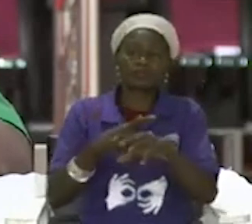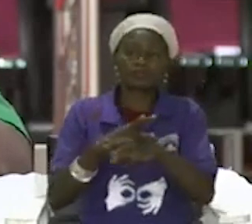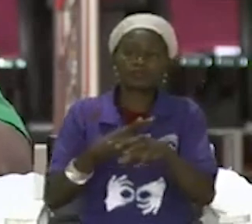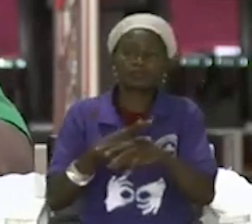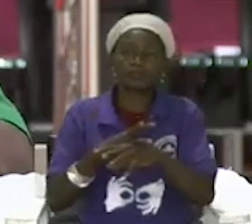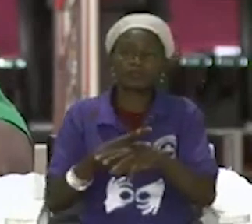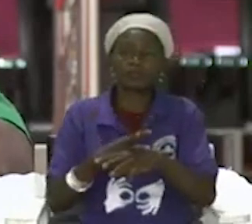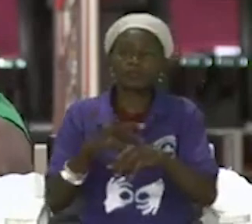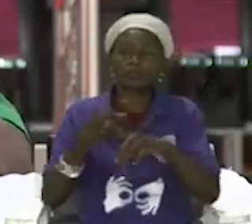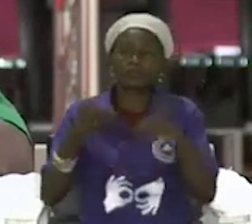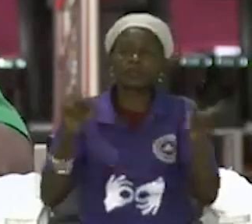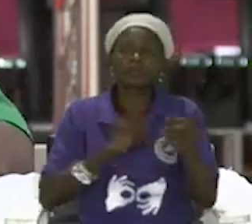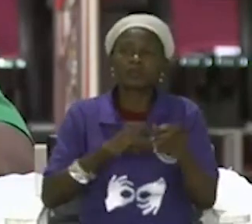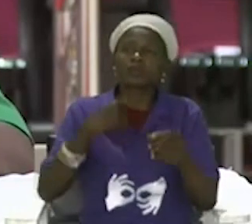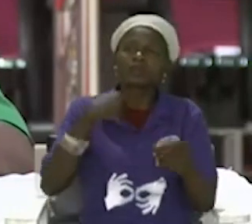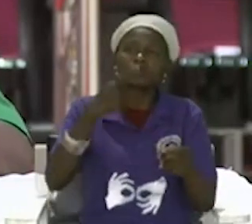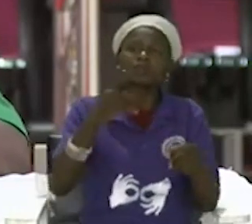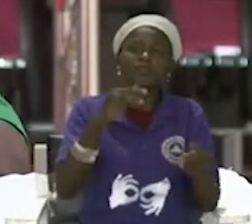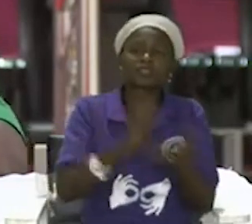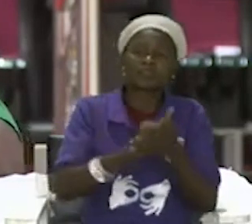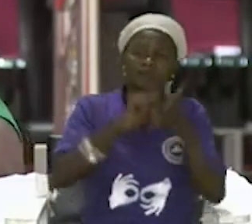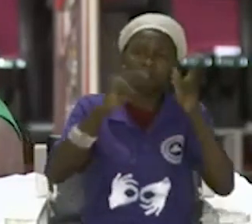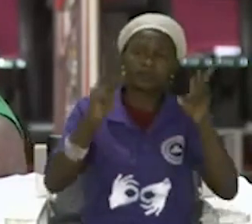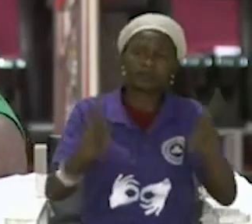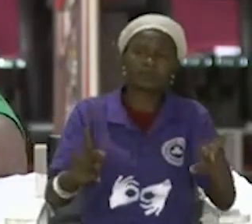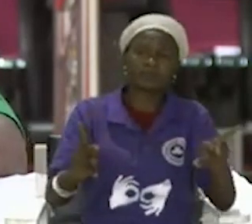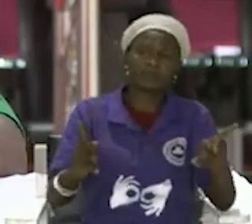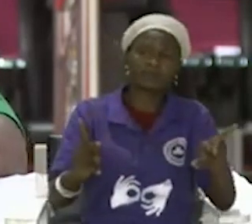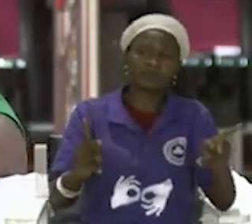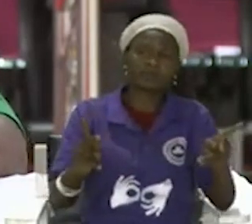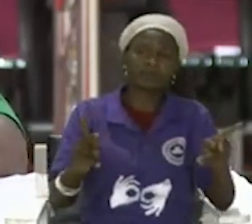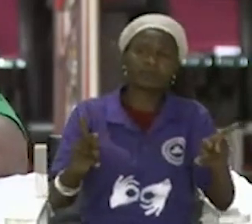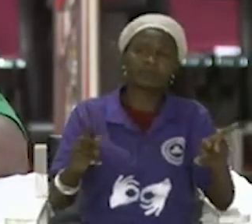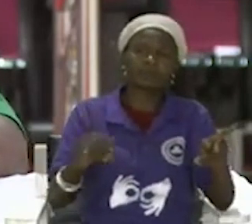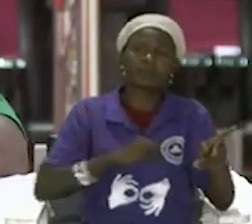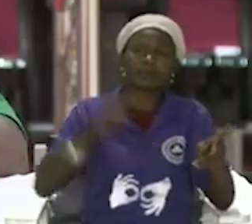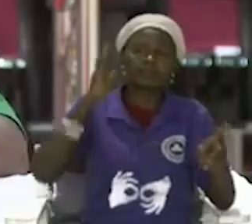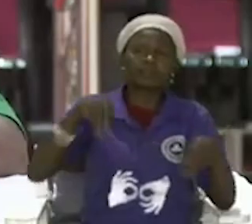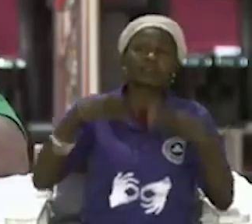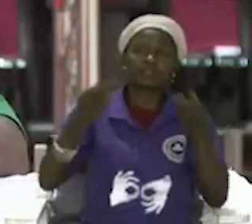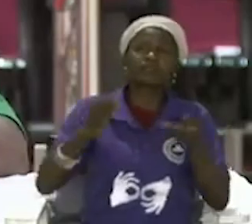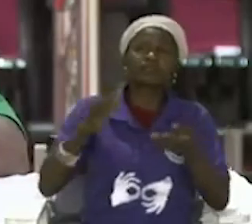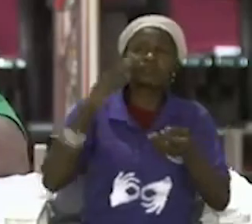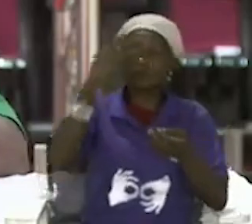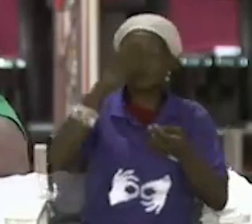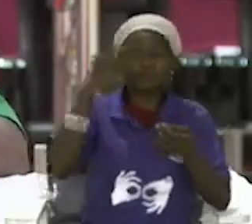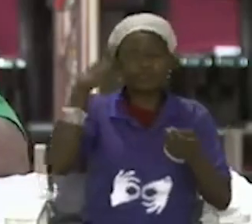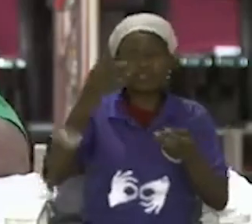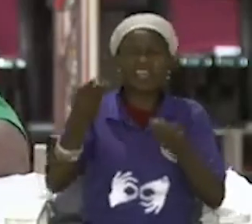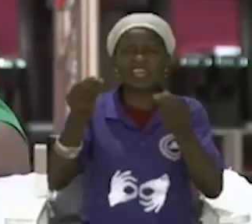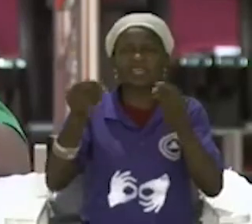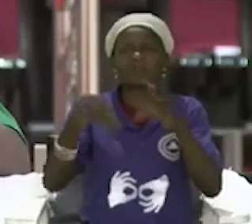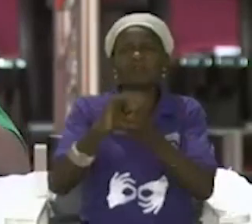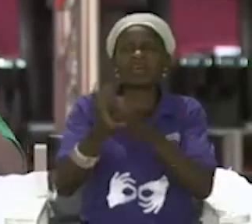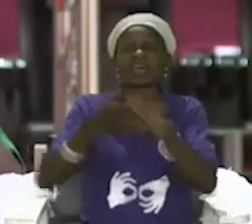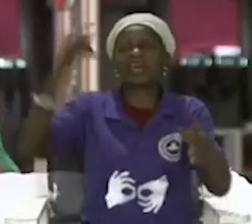He said, but I should tell that fellow, I will give you beauty for ashes.